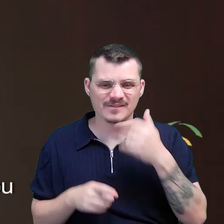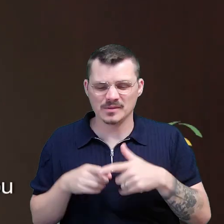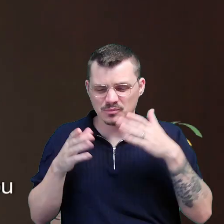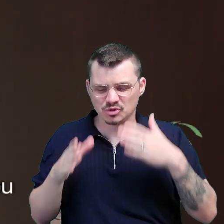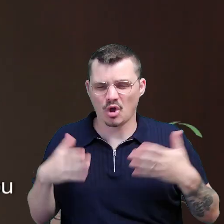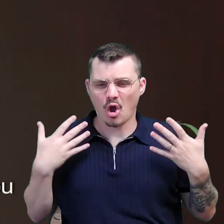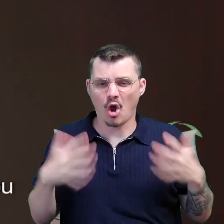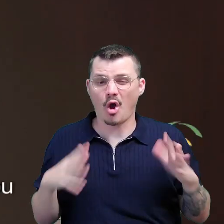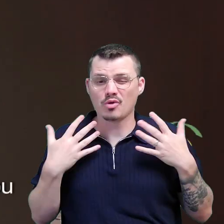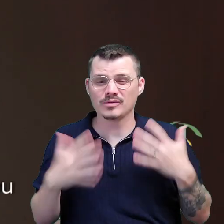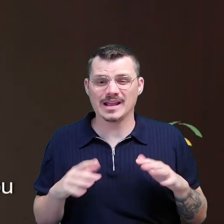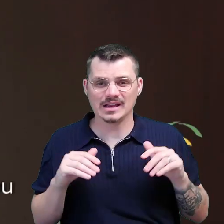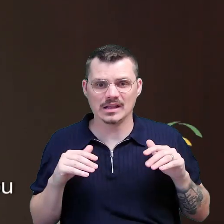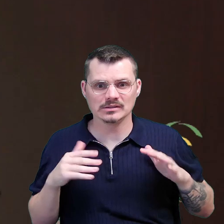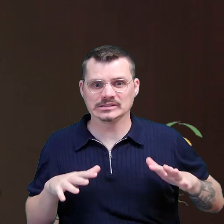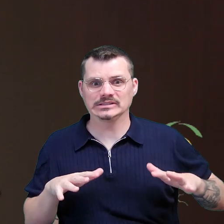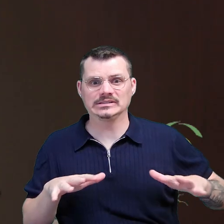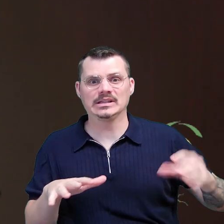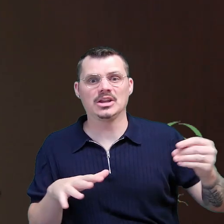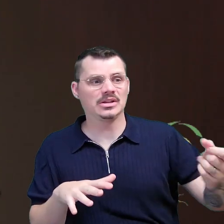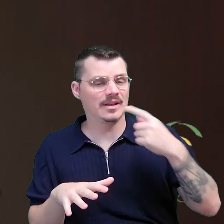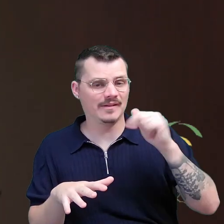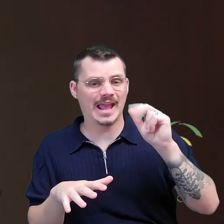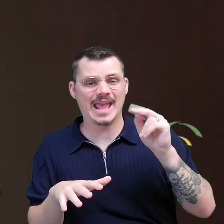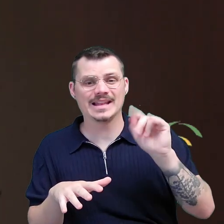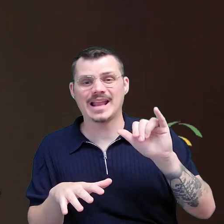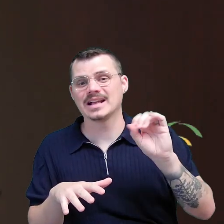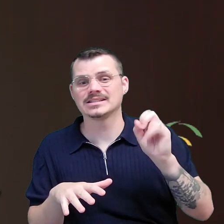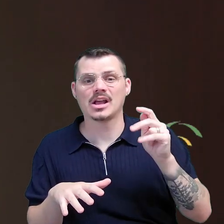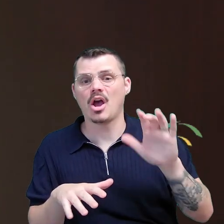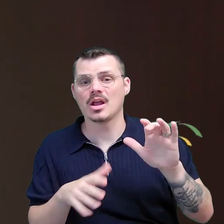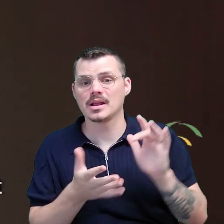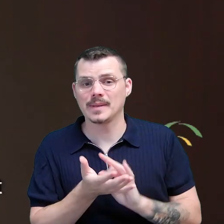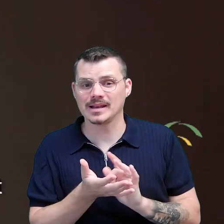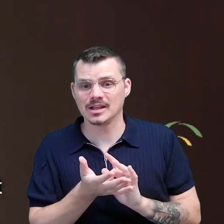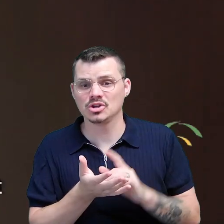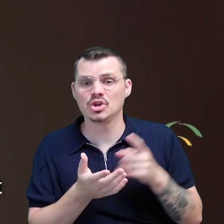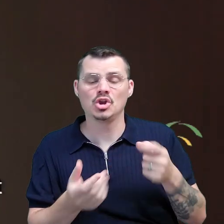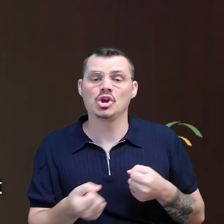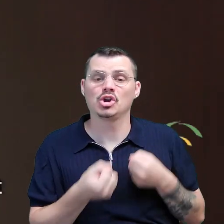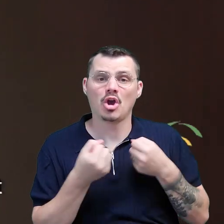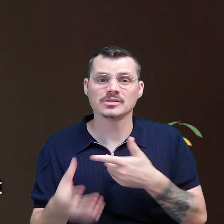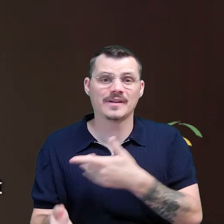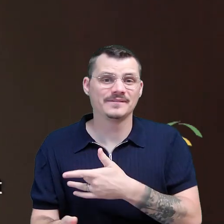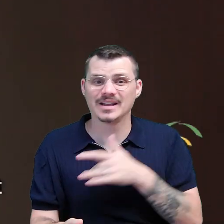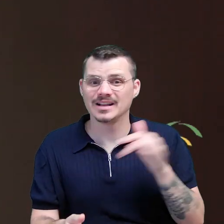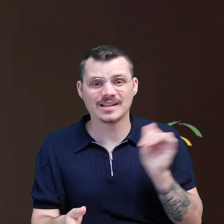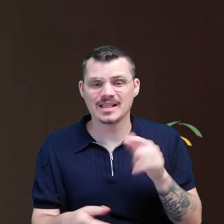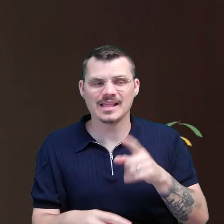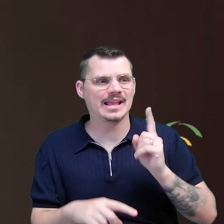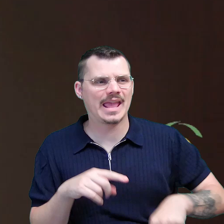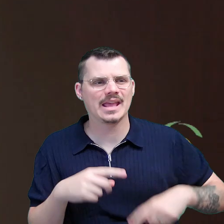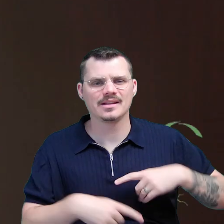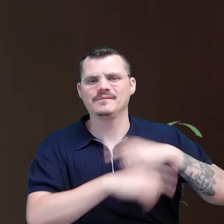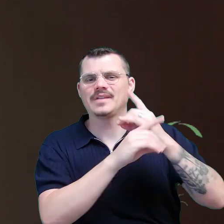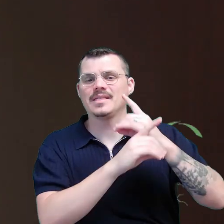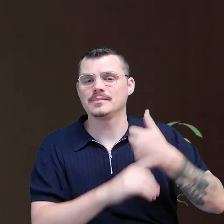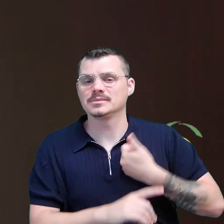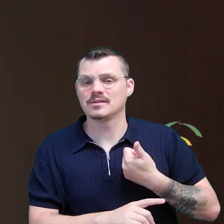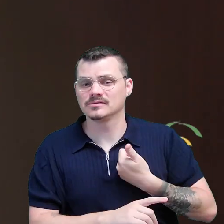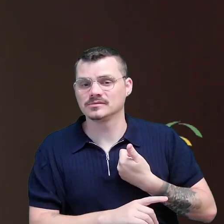a person is already anxious and you give them an antipsychotic medication, you cause them to feel like they cannot defend